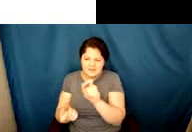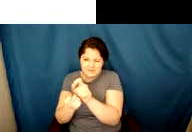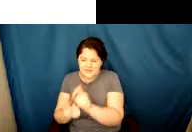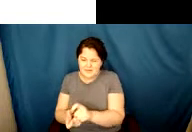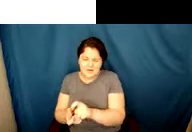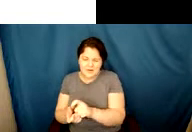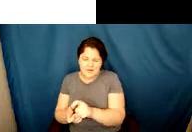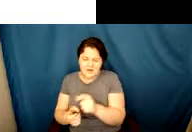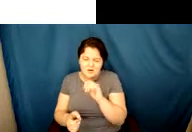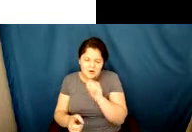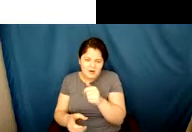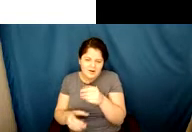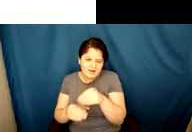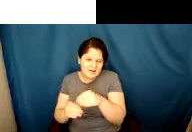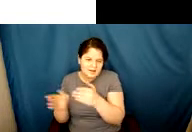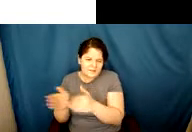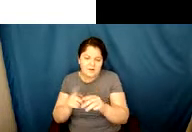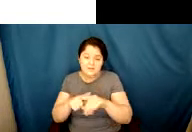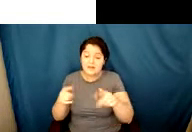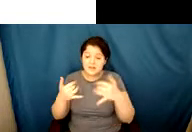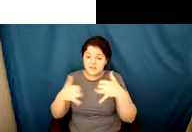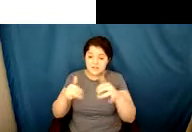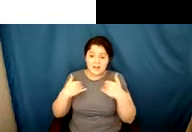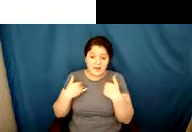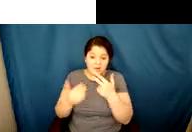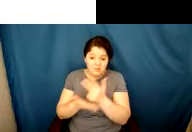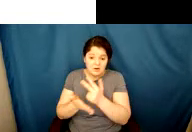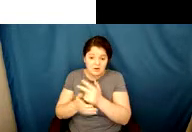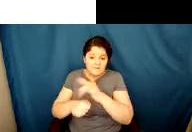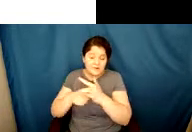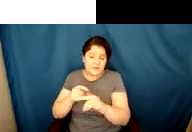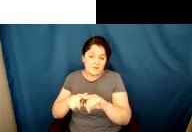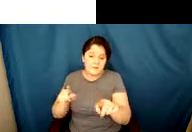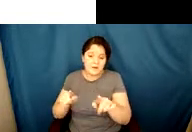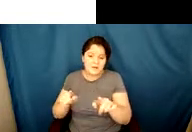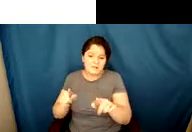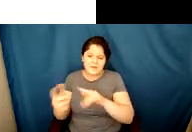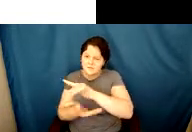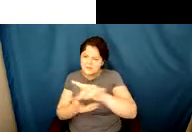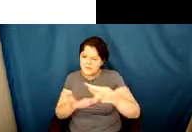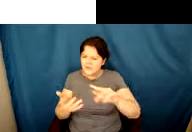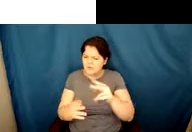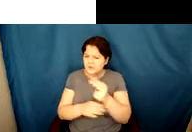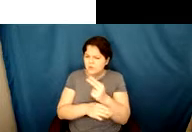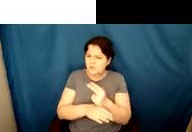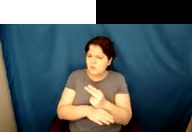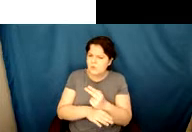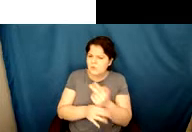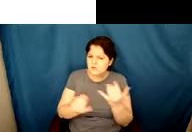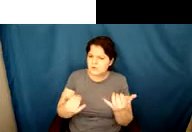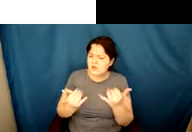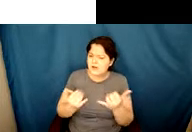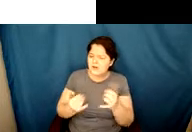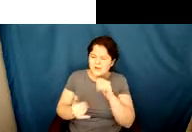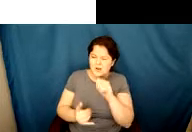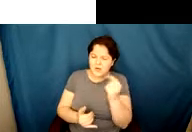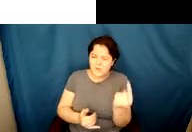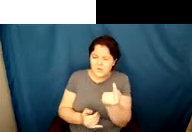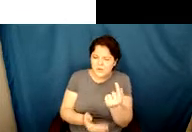that, there would still be parking on site, but it would be kind of for a mix of uses now. It wouldn't just be a park and